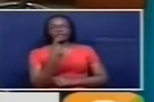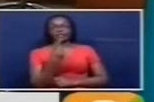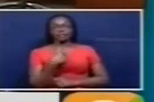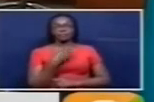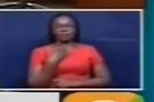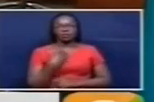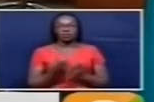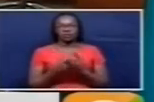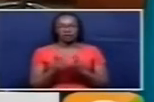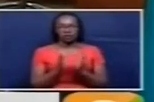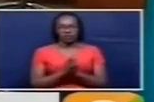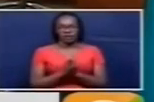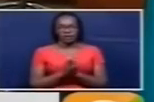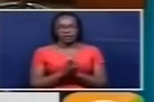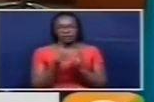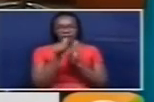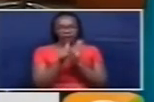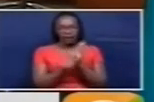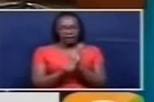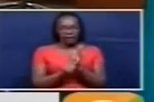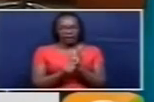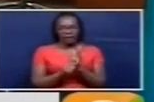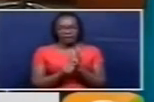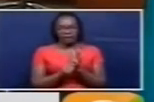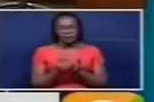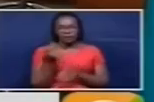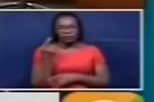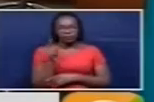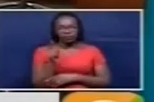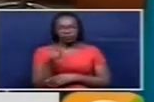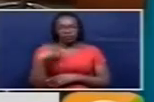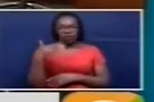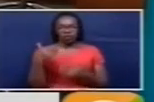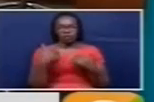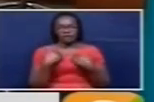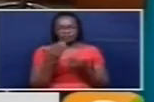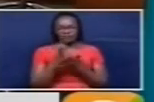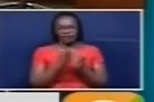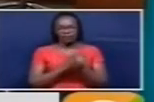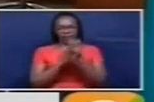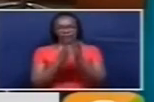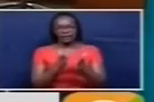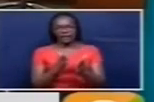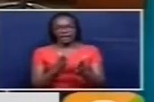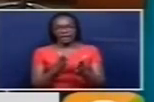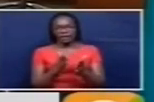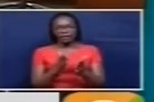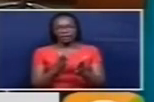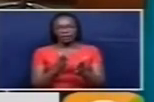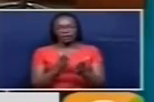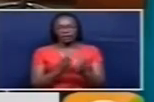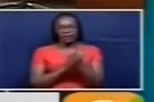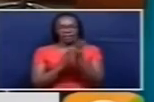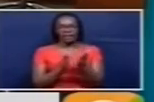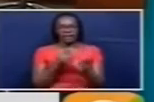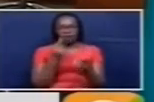One of my biggest complaints actually is the wage bill, and how actually instead of having servant leaders, we have leaders of servants. We serve